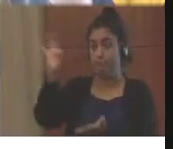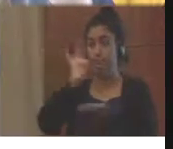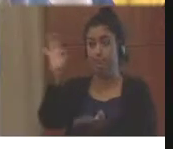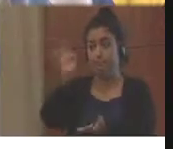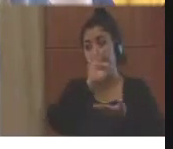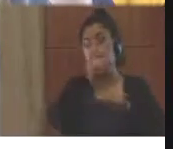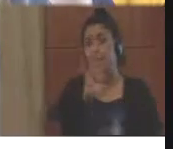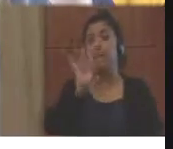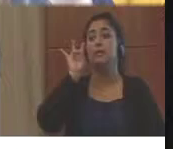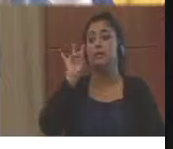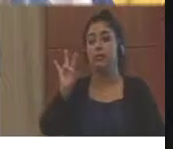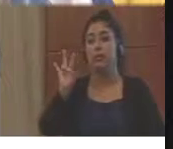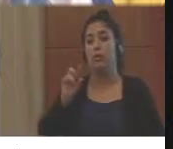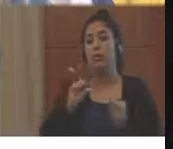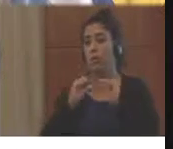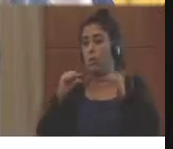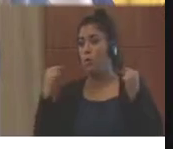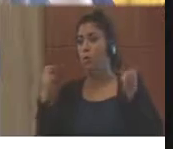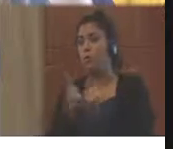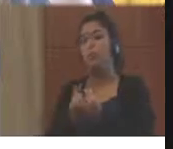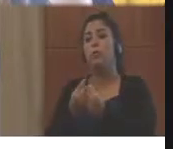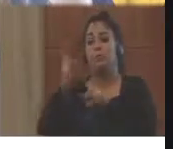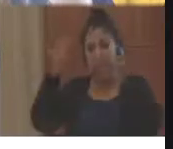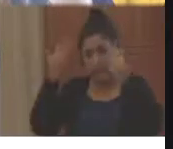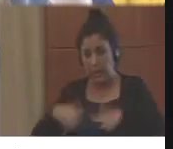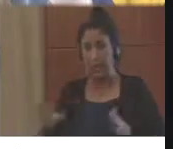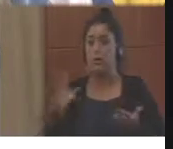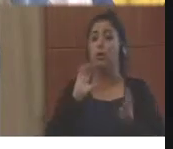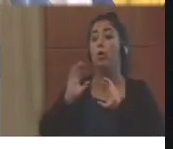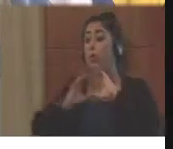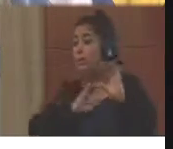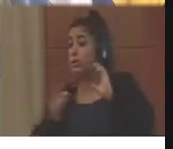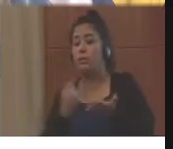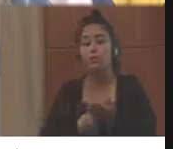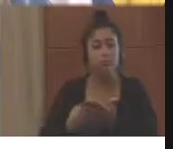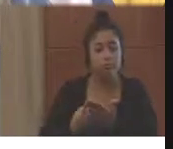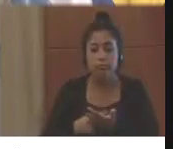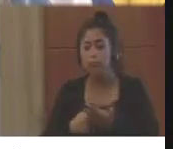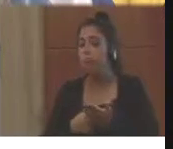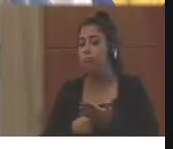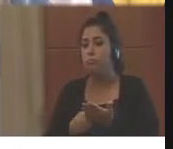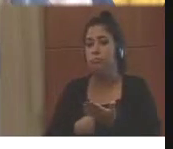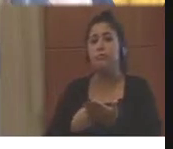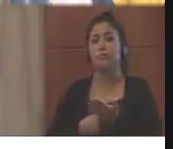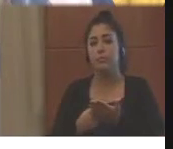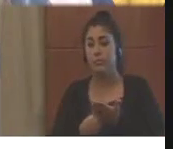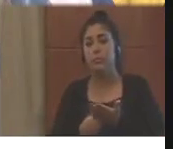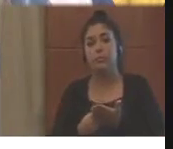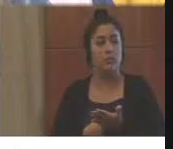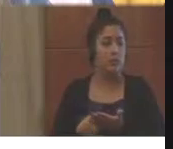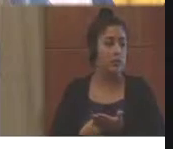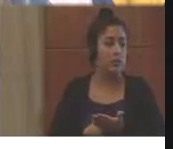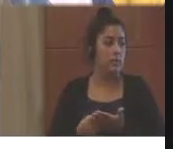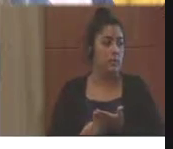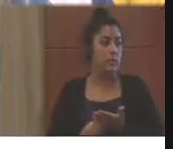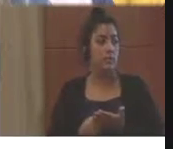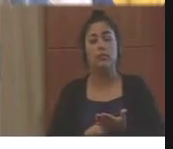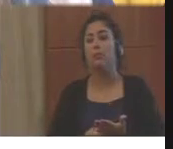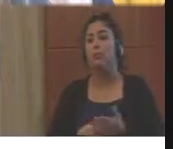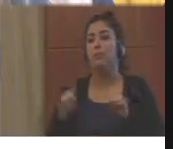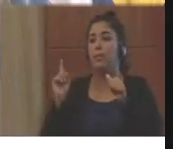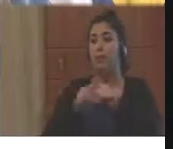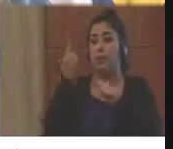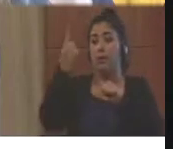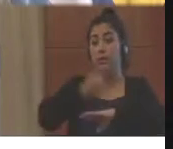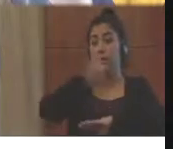consensus-building dialogue on gender priorities as a parallel event on day 1, which involved more than 80